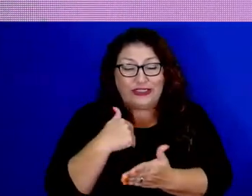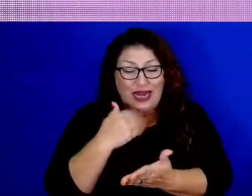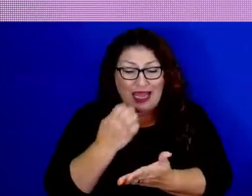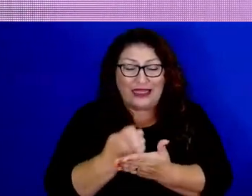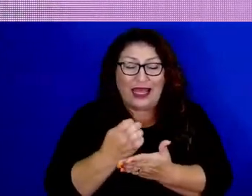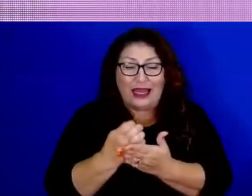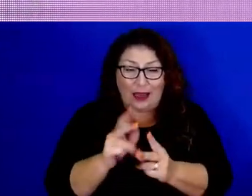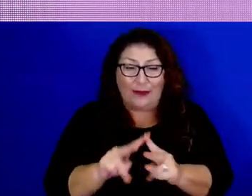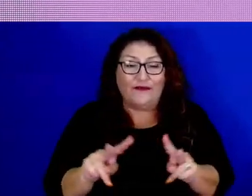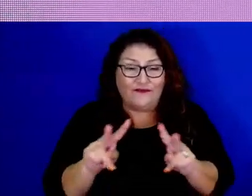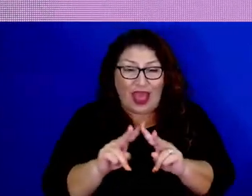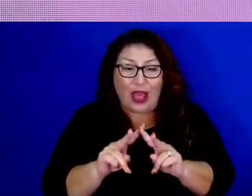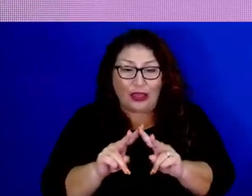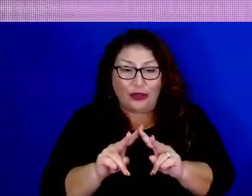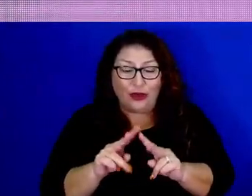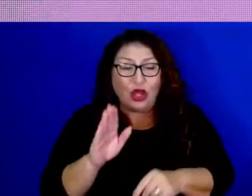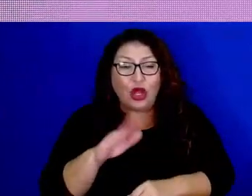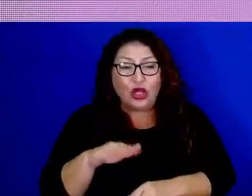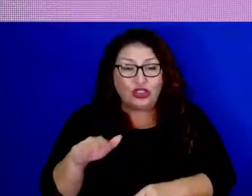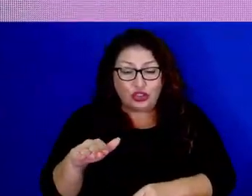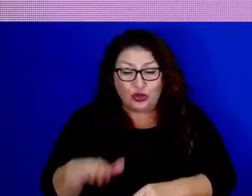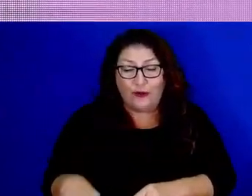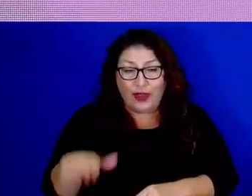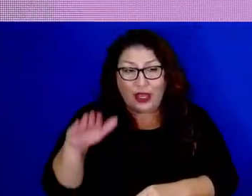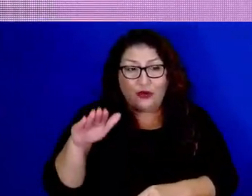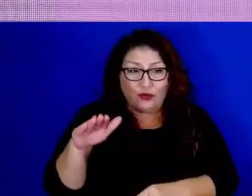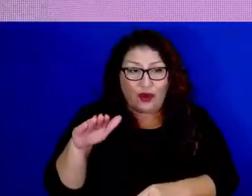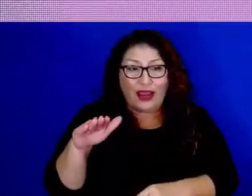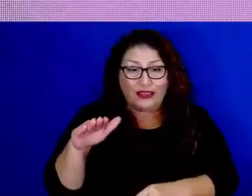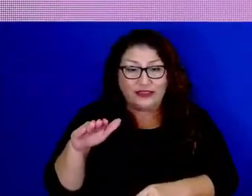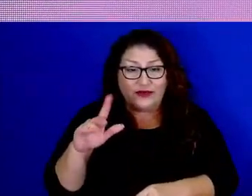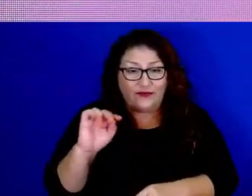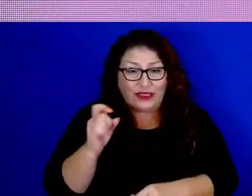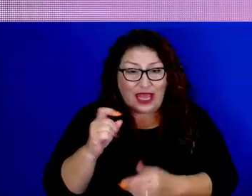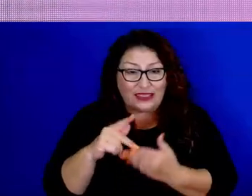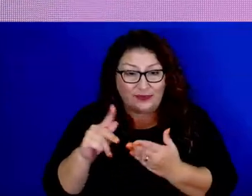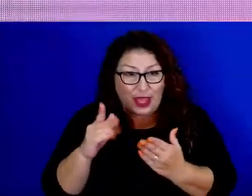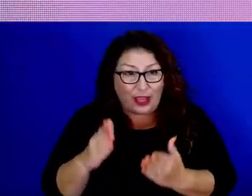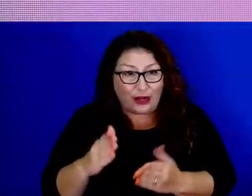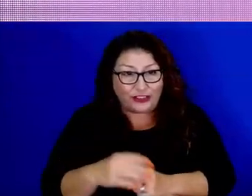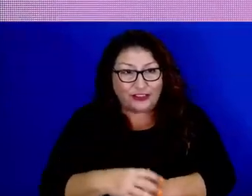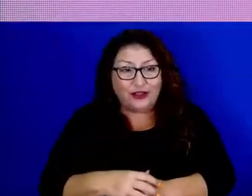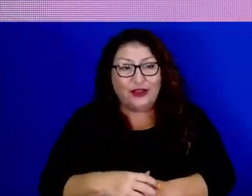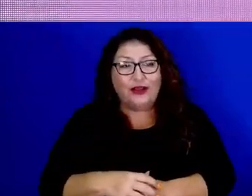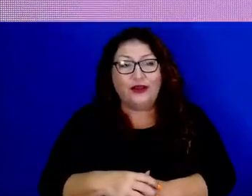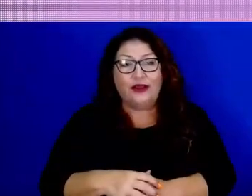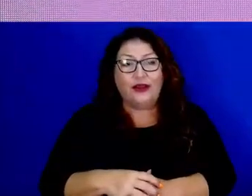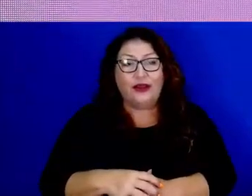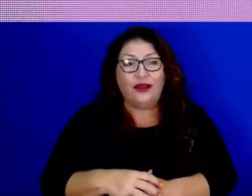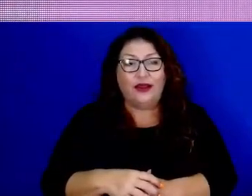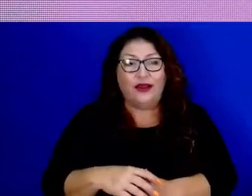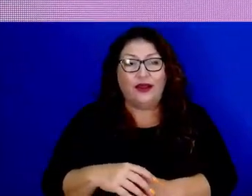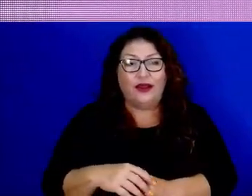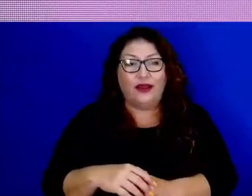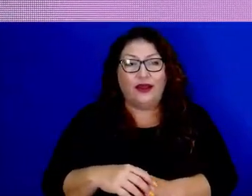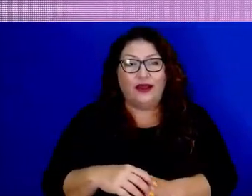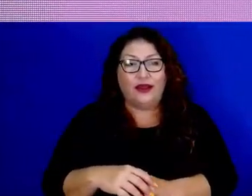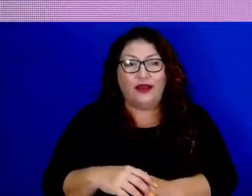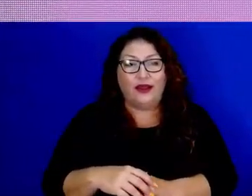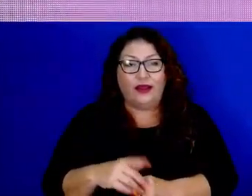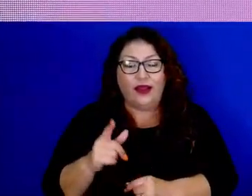Children being raised are future taxpayers. Aging parents would otherwise be taken care of by the state.